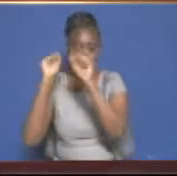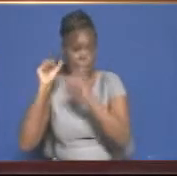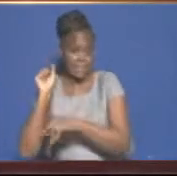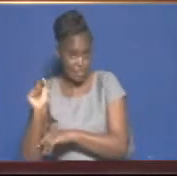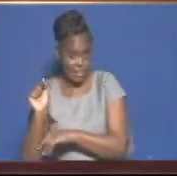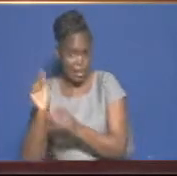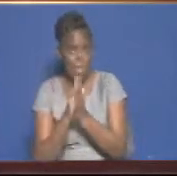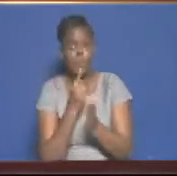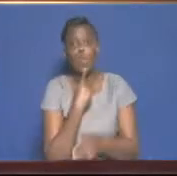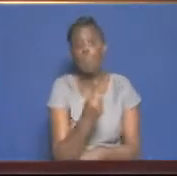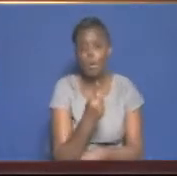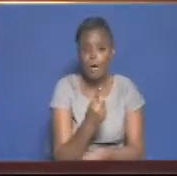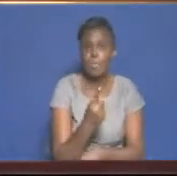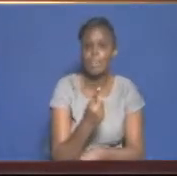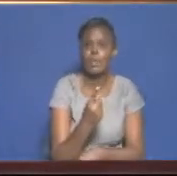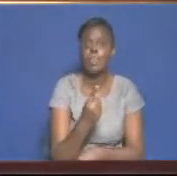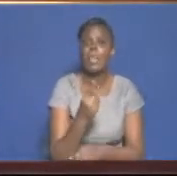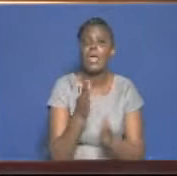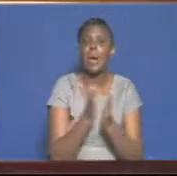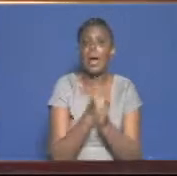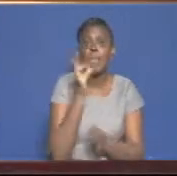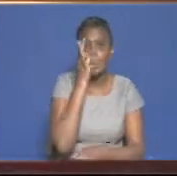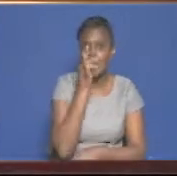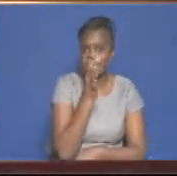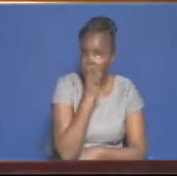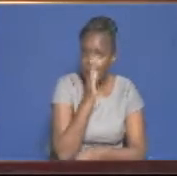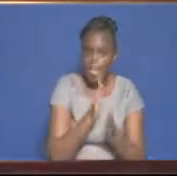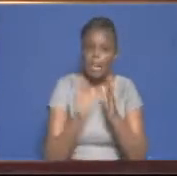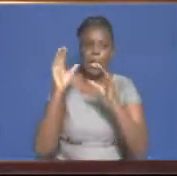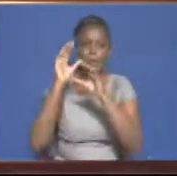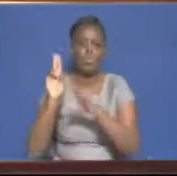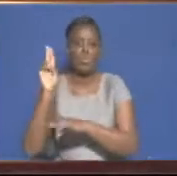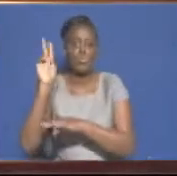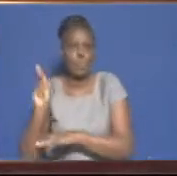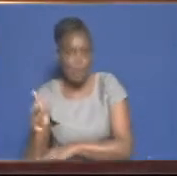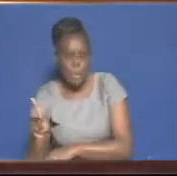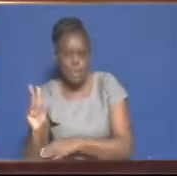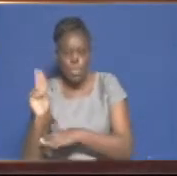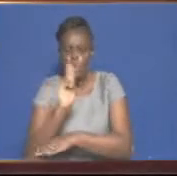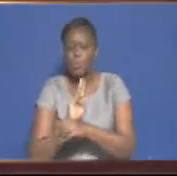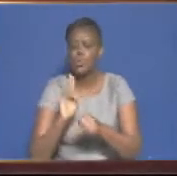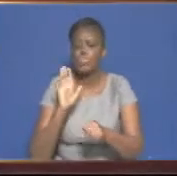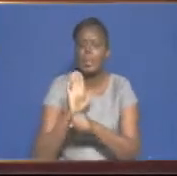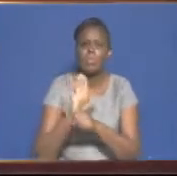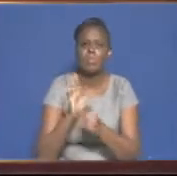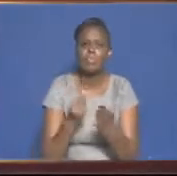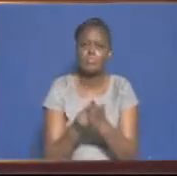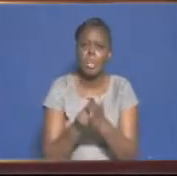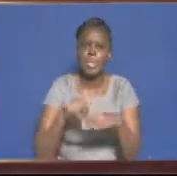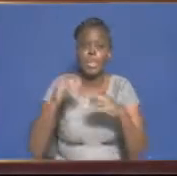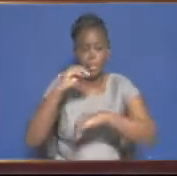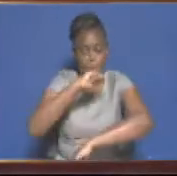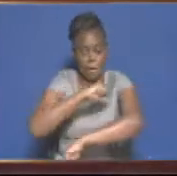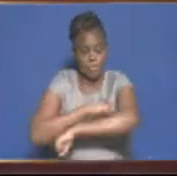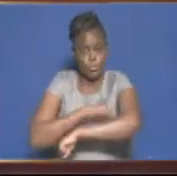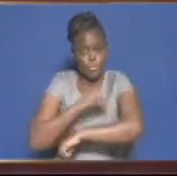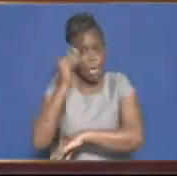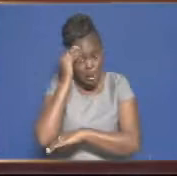and Moi, and Kibaki and Uhuru has been spending so much money on education so that all our